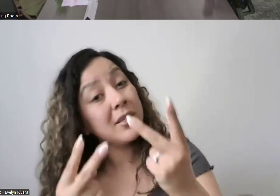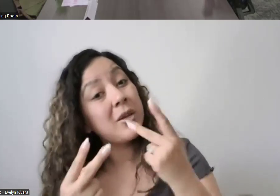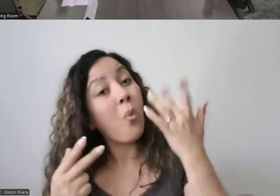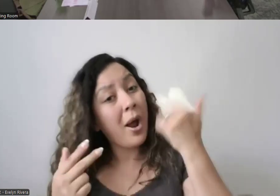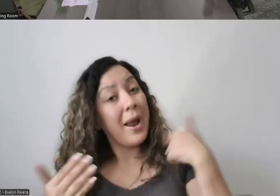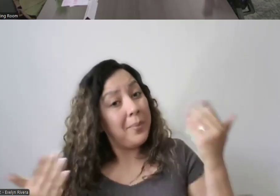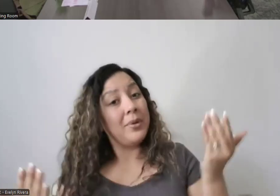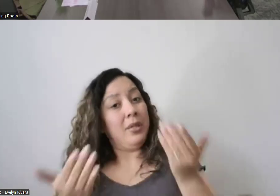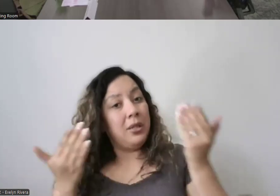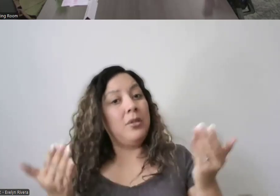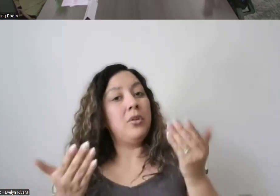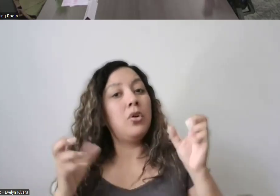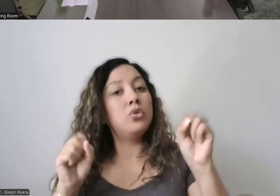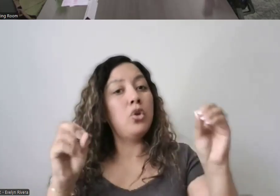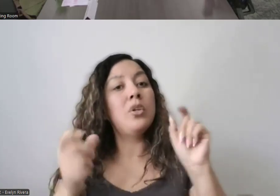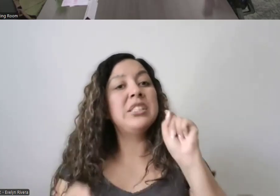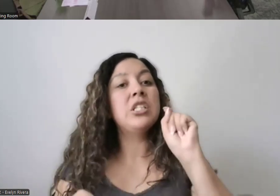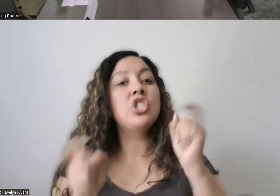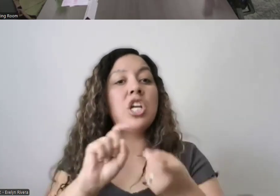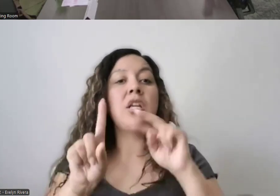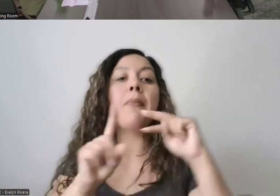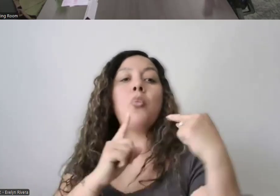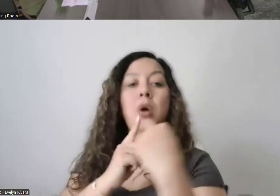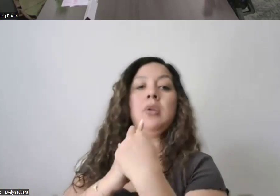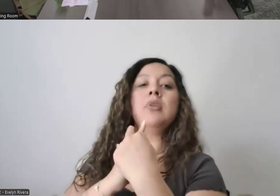So it's a change of perspective.